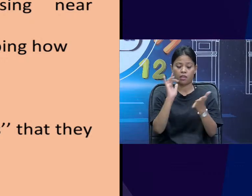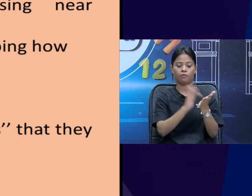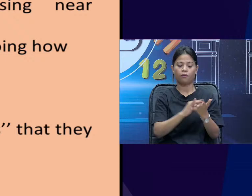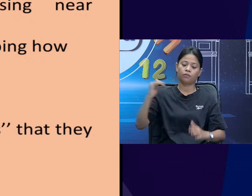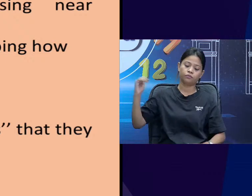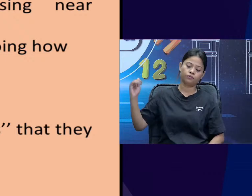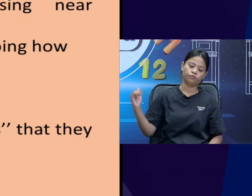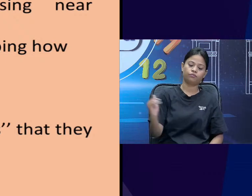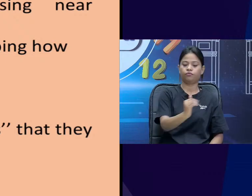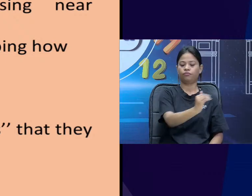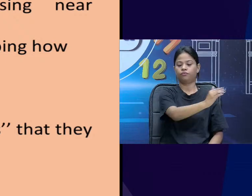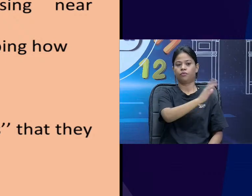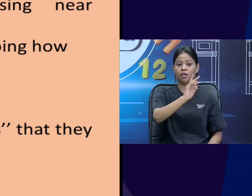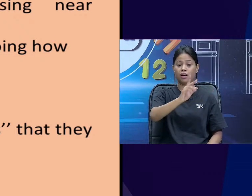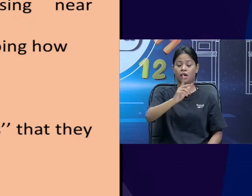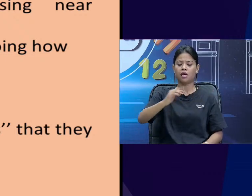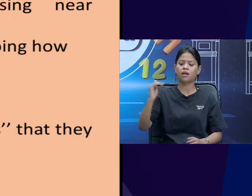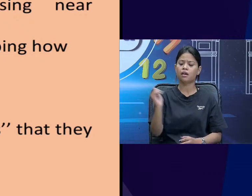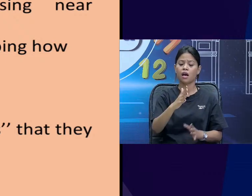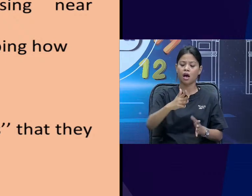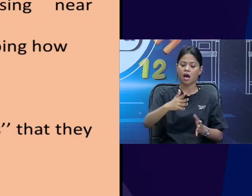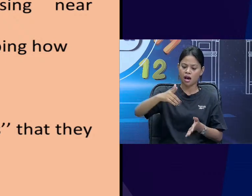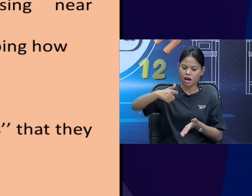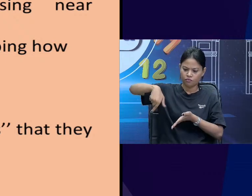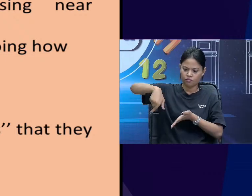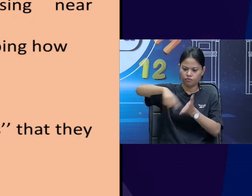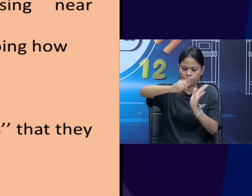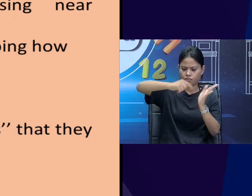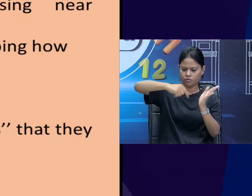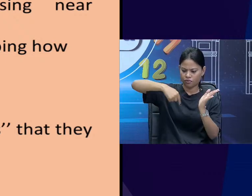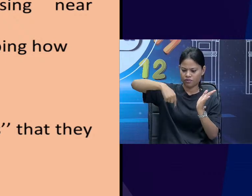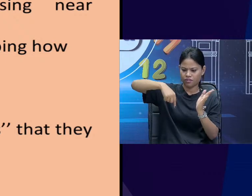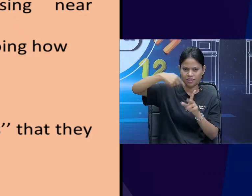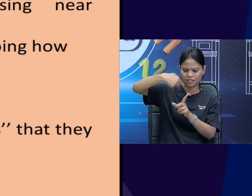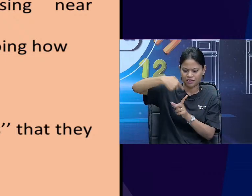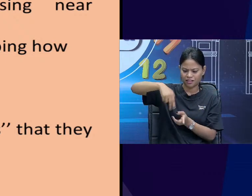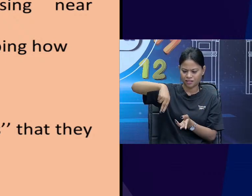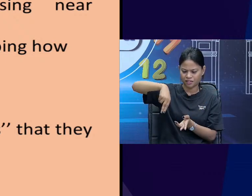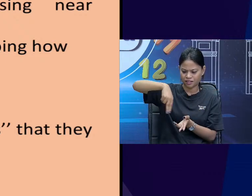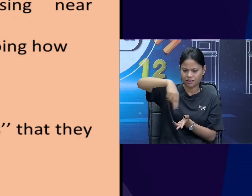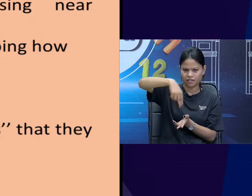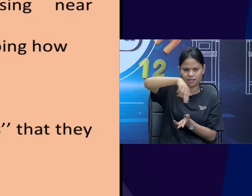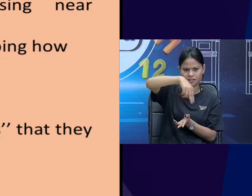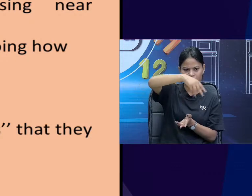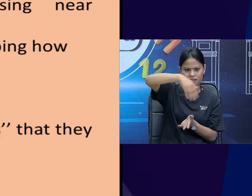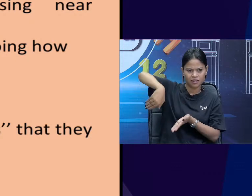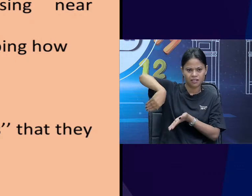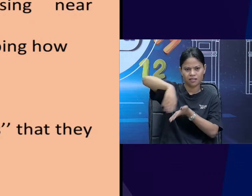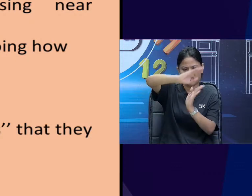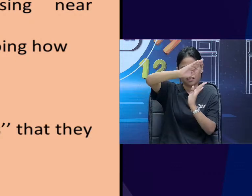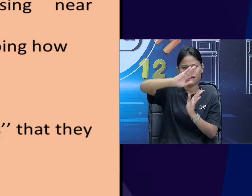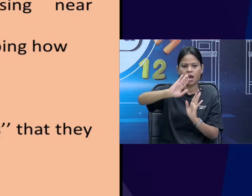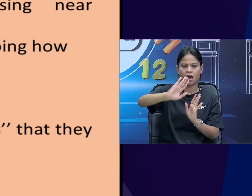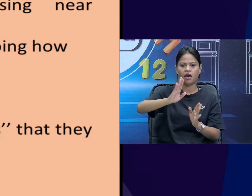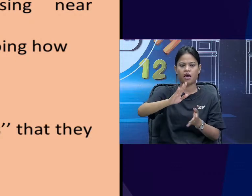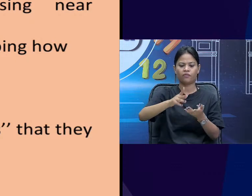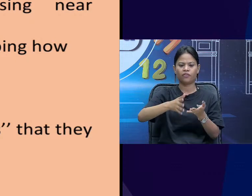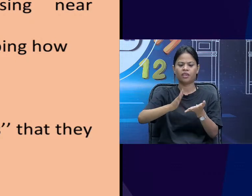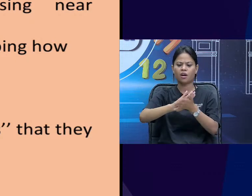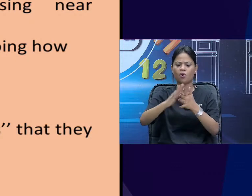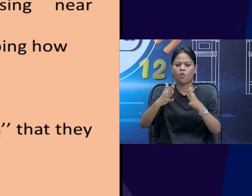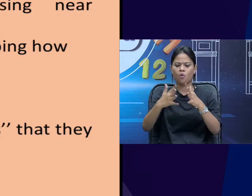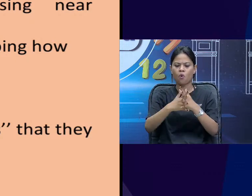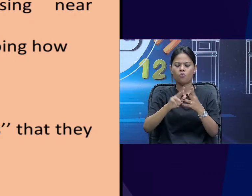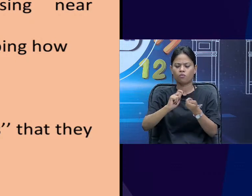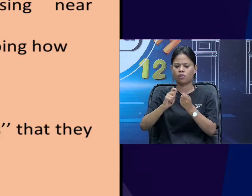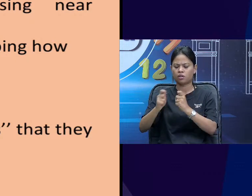through a railway track. Okay, there is a track. Ma'am, you have modified homework as well? Yes, then here there's another. Write